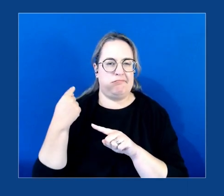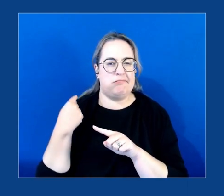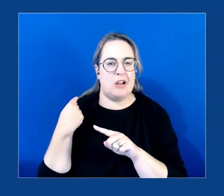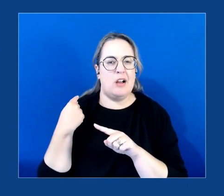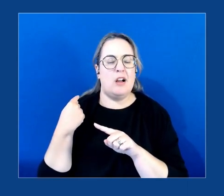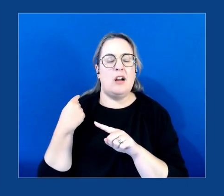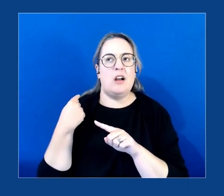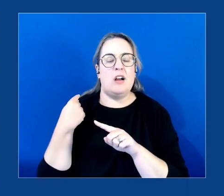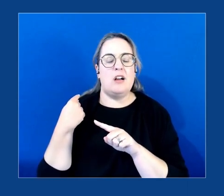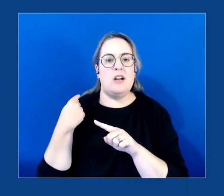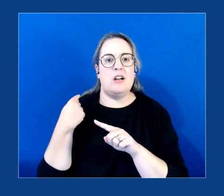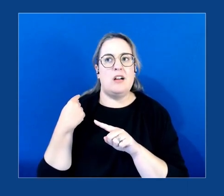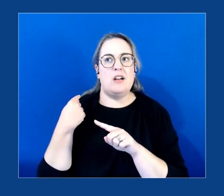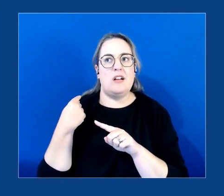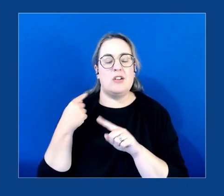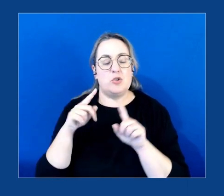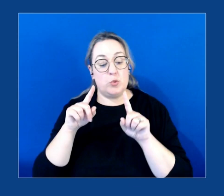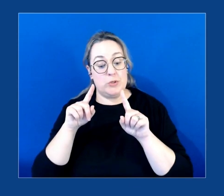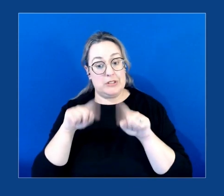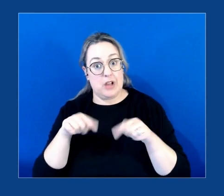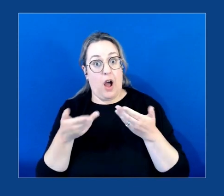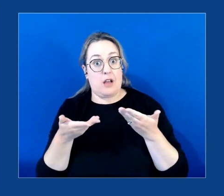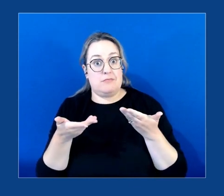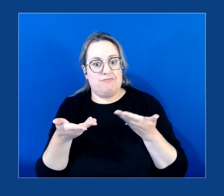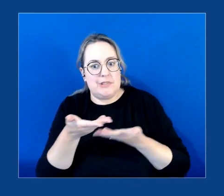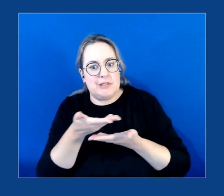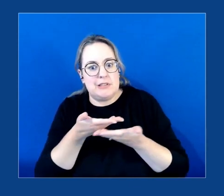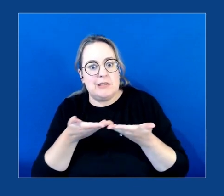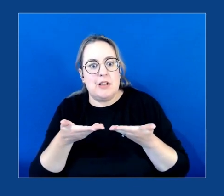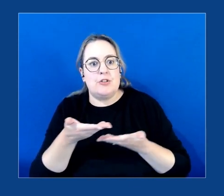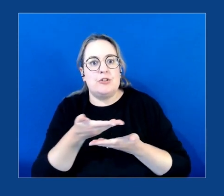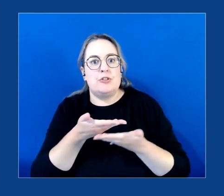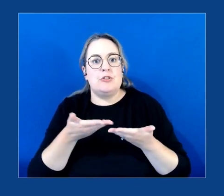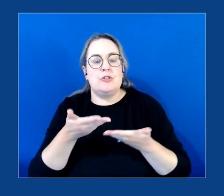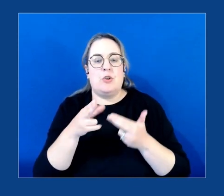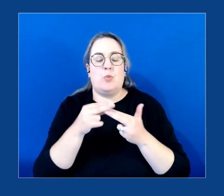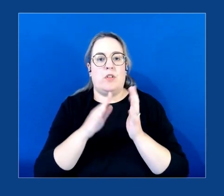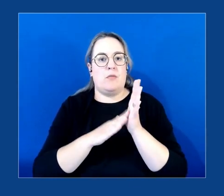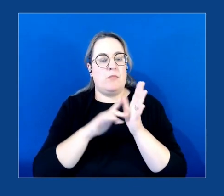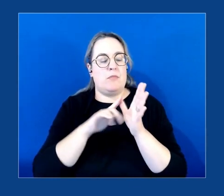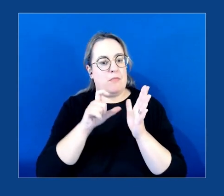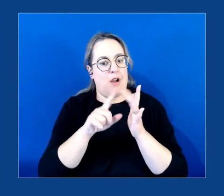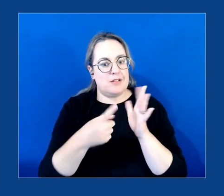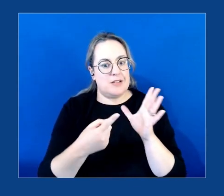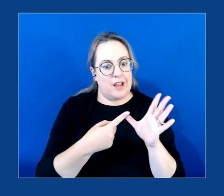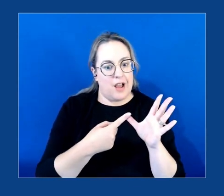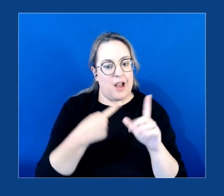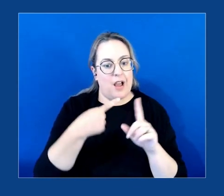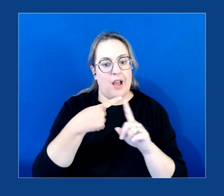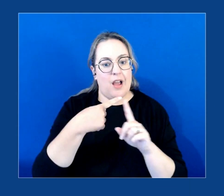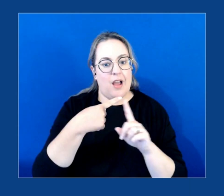in beginning a discussion, particularly with Marcia and Aaron and